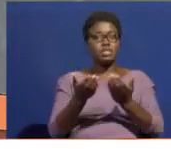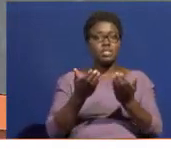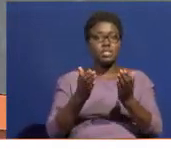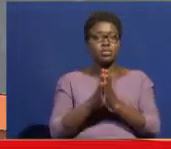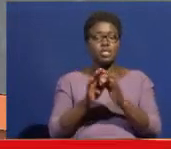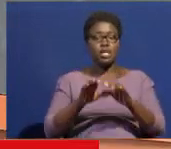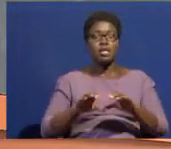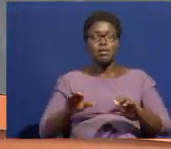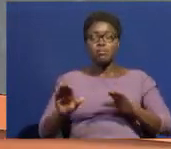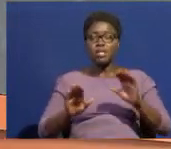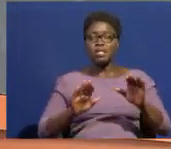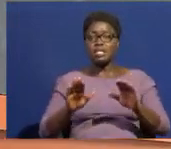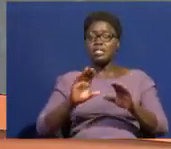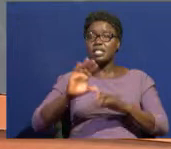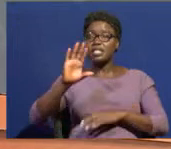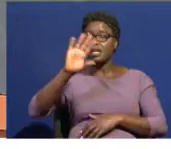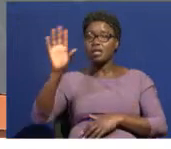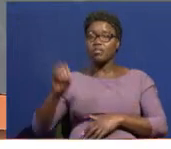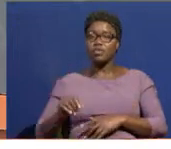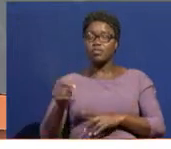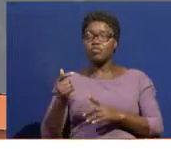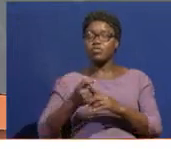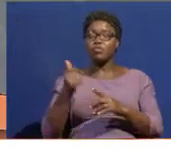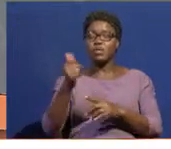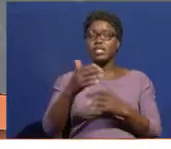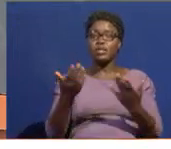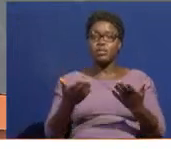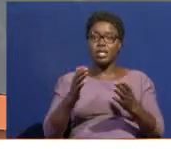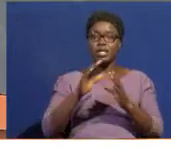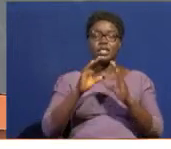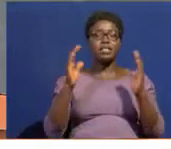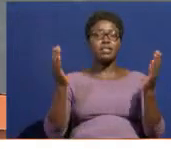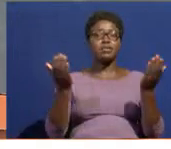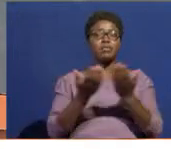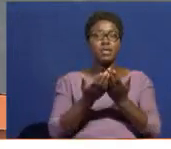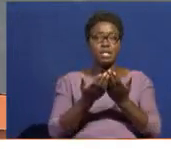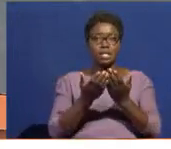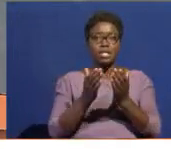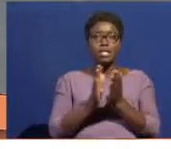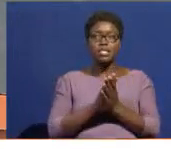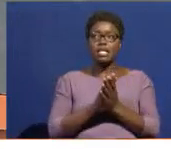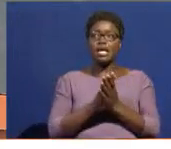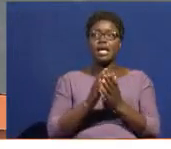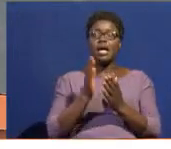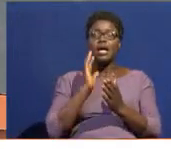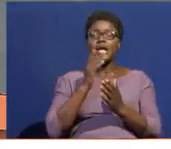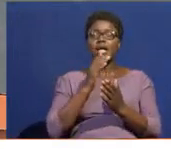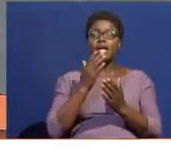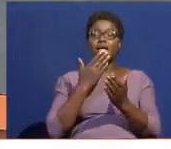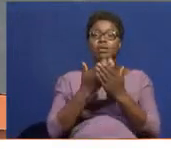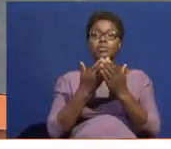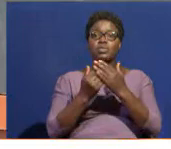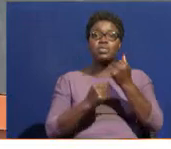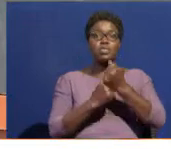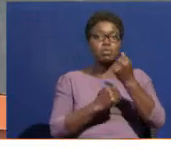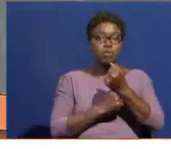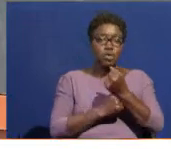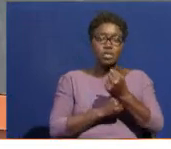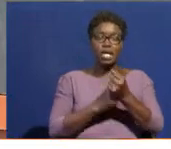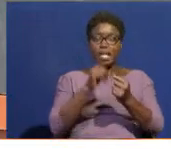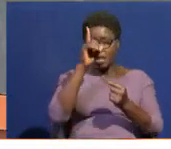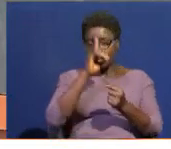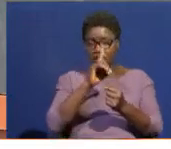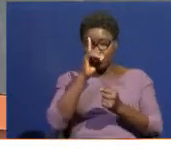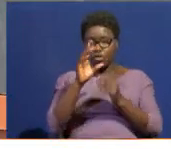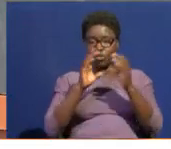their markets in the continent from anywhere in the world. The platform, dubbed Calla Precision, supports vendors offering critical